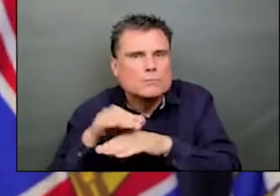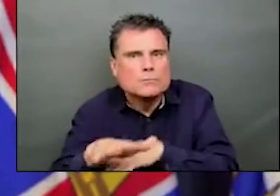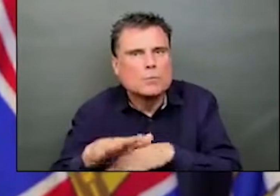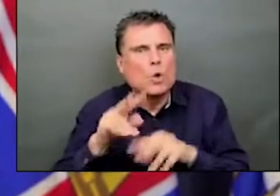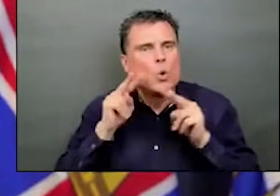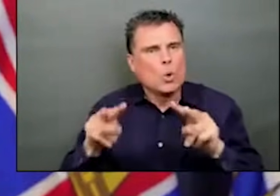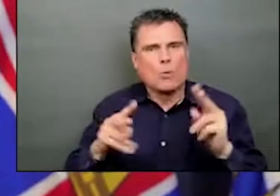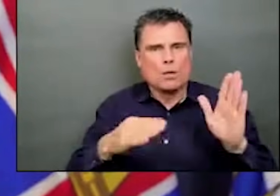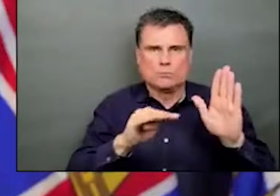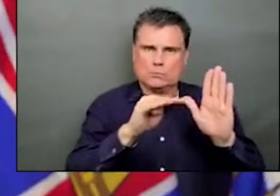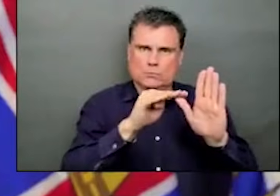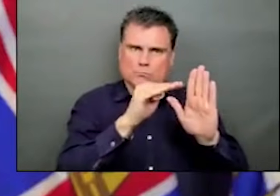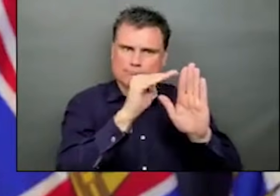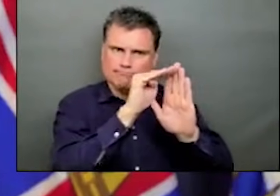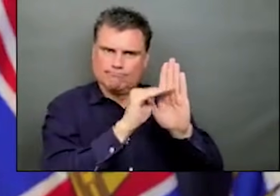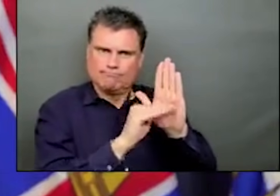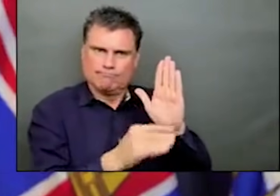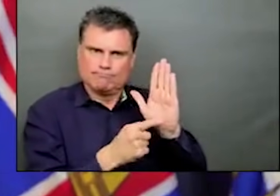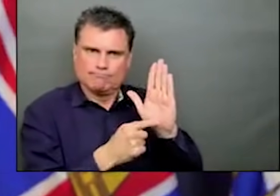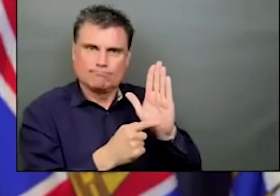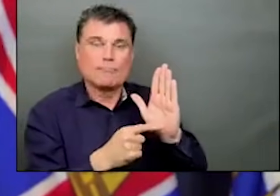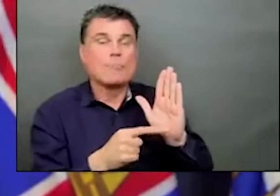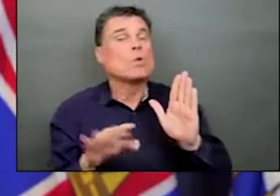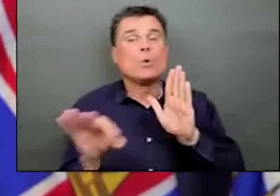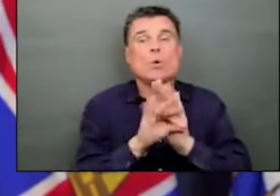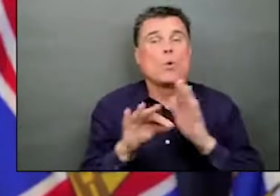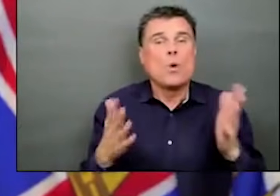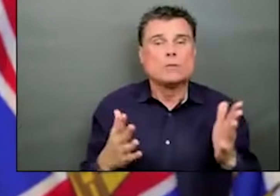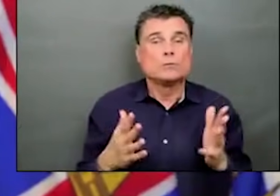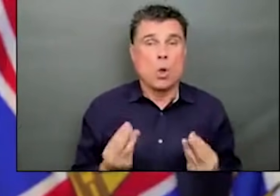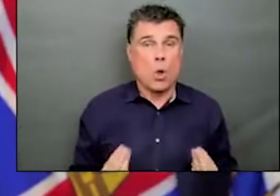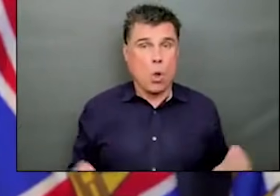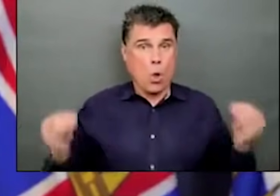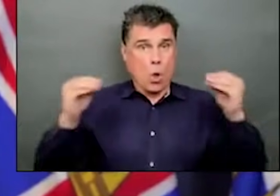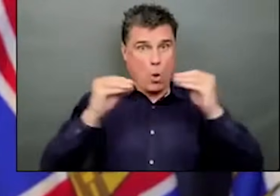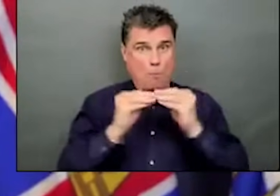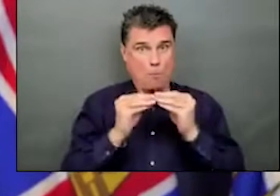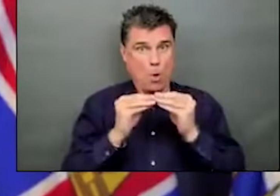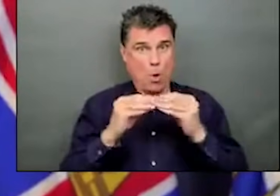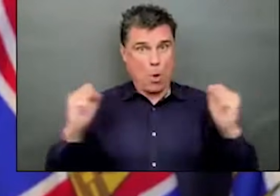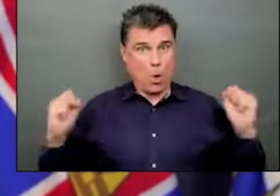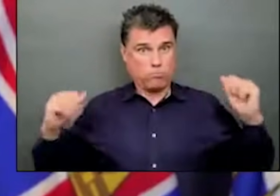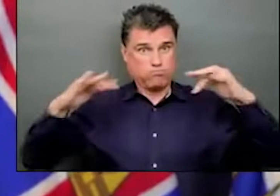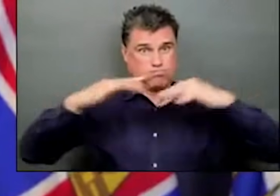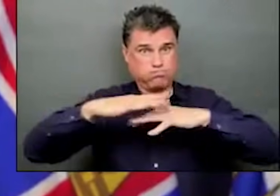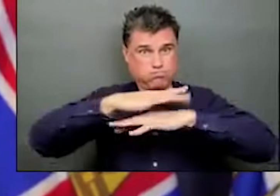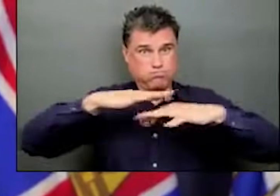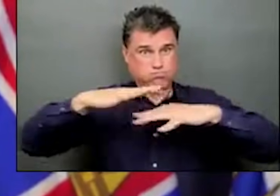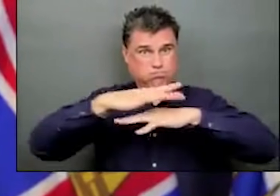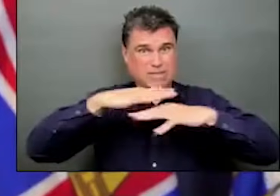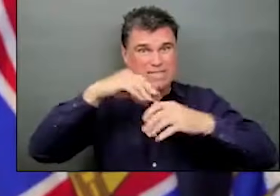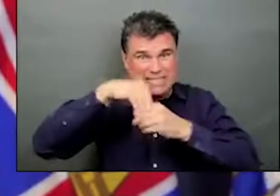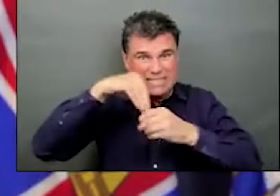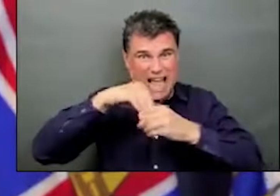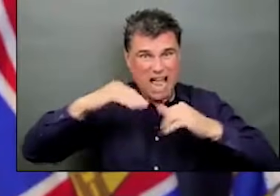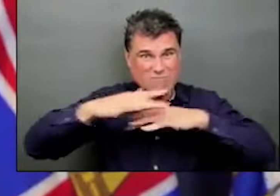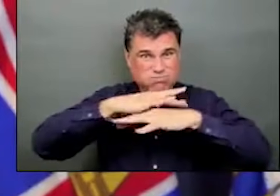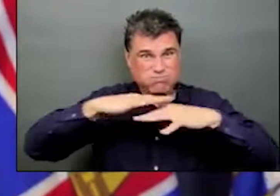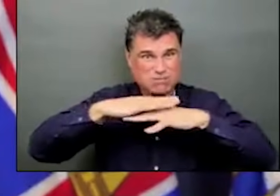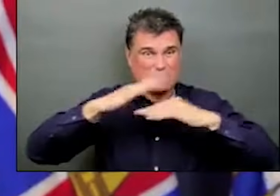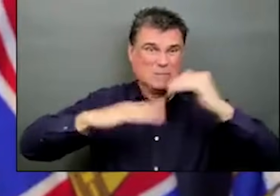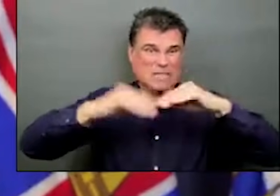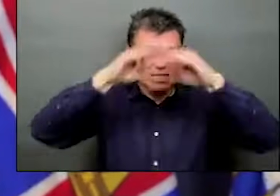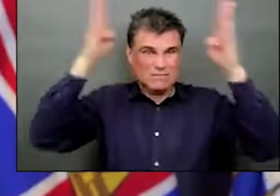is that the more people that get together indoors, the greater the risk, regardless. And we've learned that. We learned that if you're